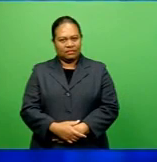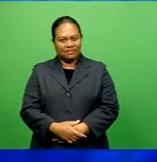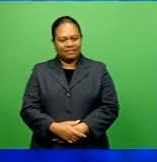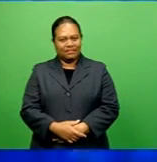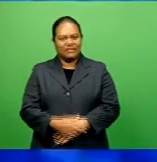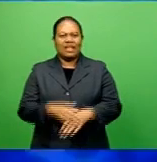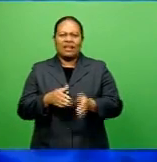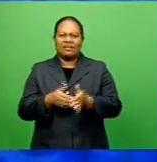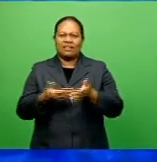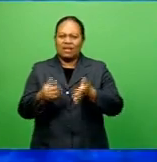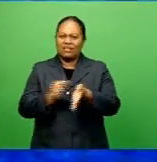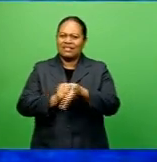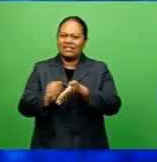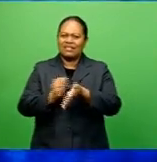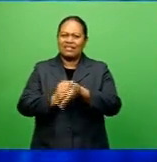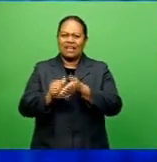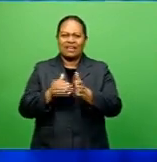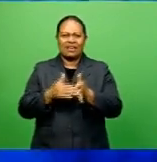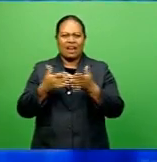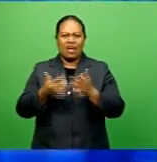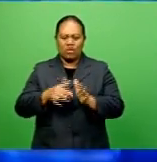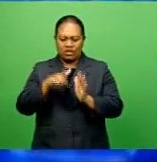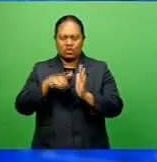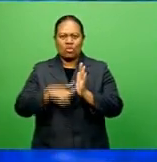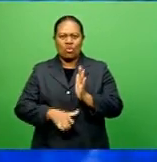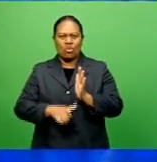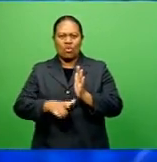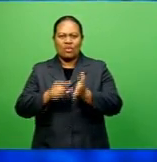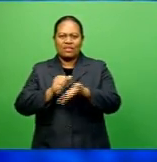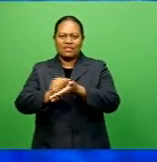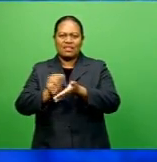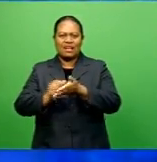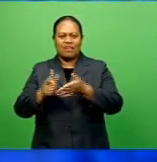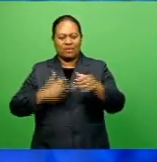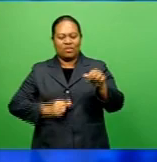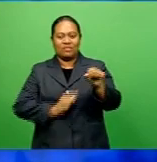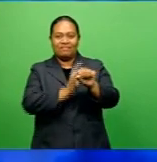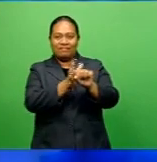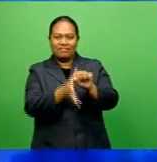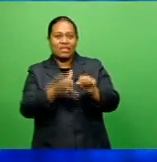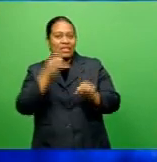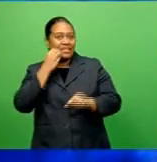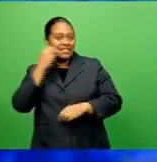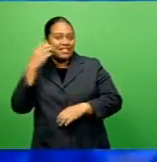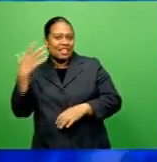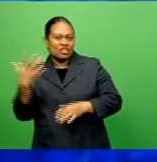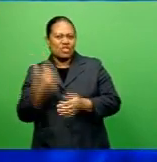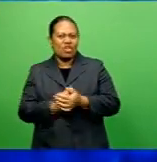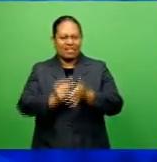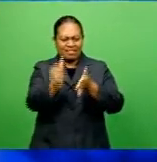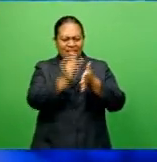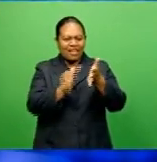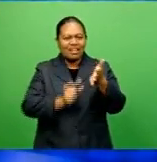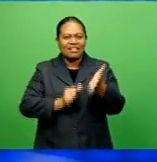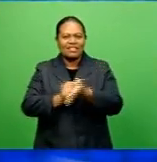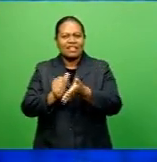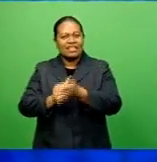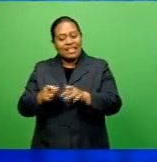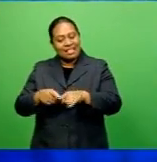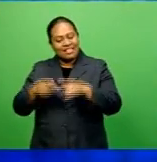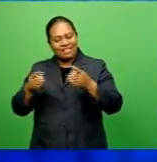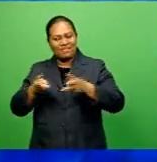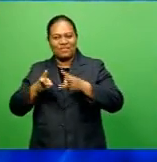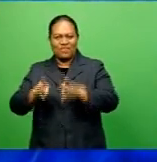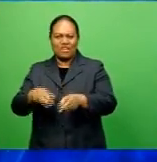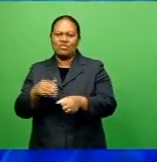With sales reaching at an all-time low due to the pandemic, the Sinatoka handicraft vendors have taken a different approach in